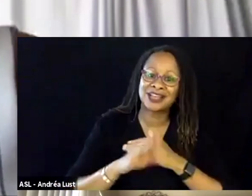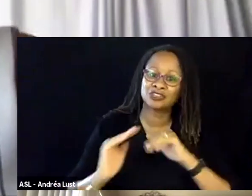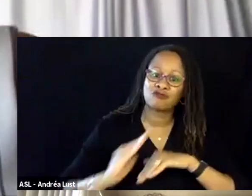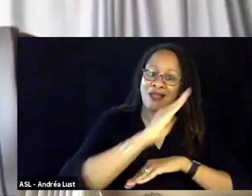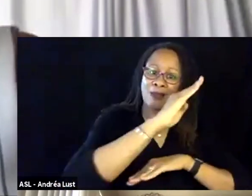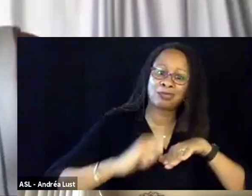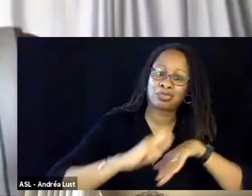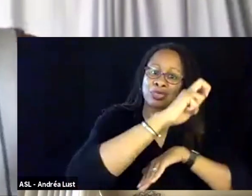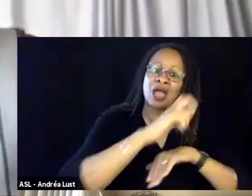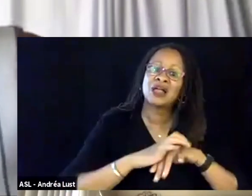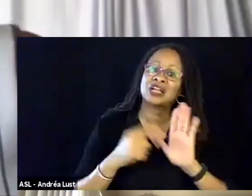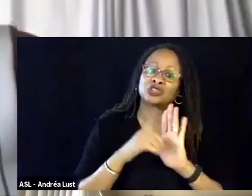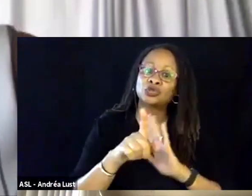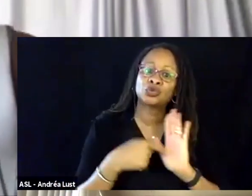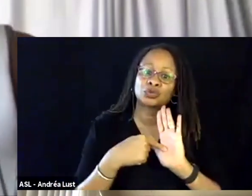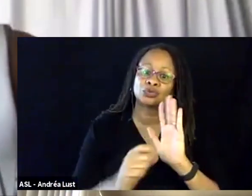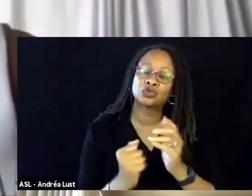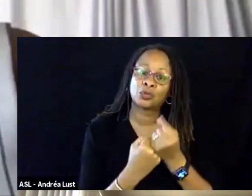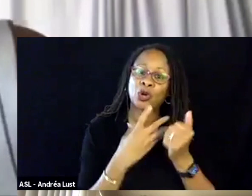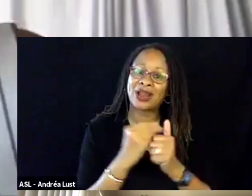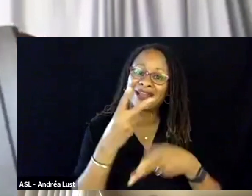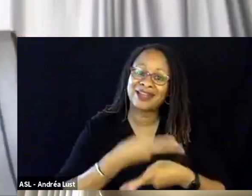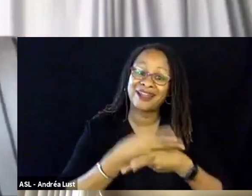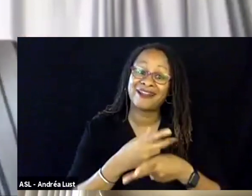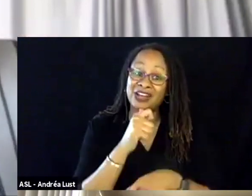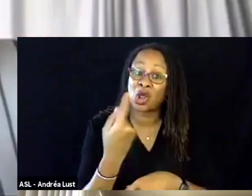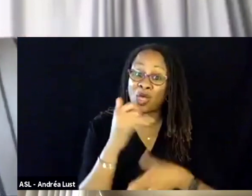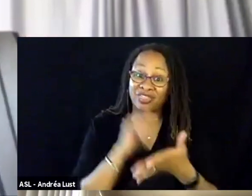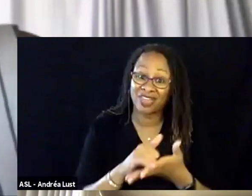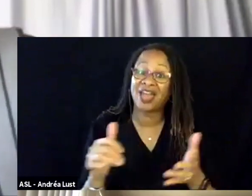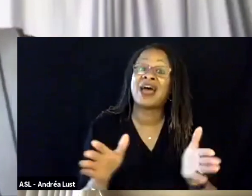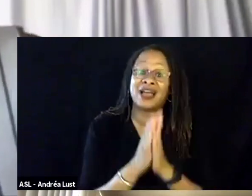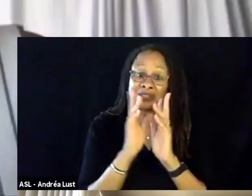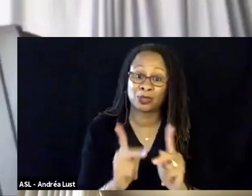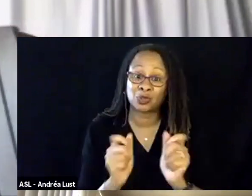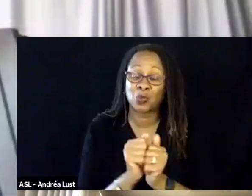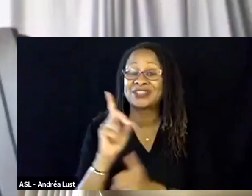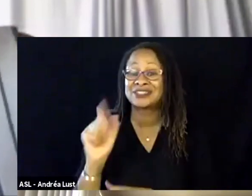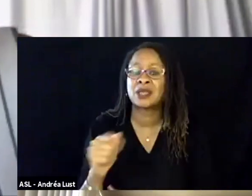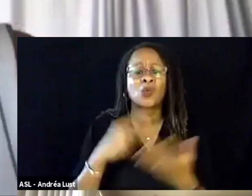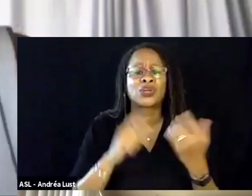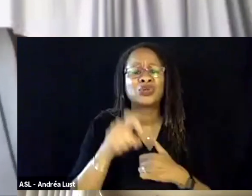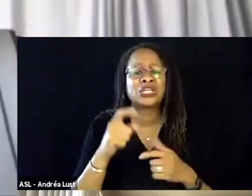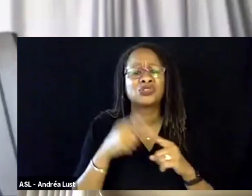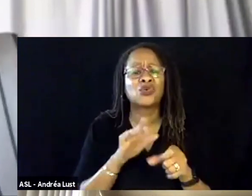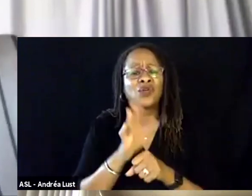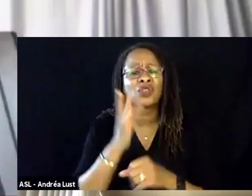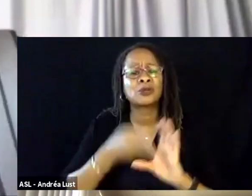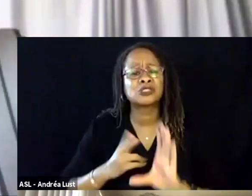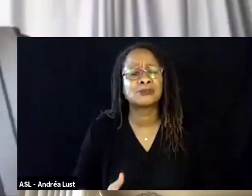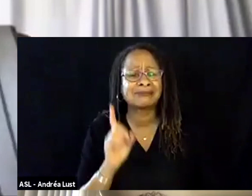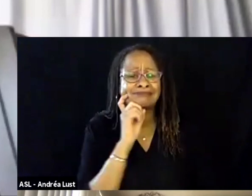you support and that you care. And then not only that, ask the person with a disability, what do they need to fully participate? And I